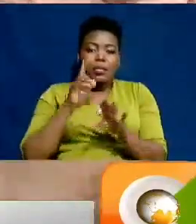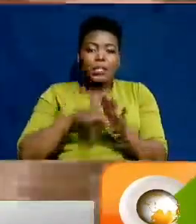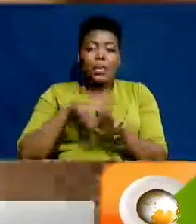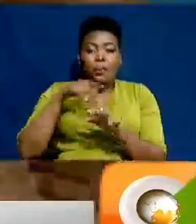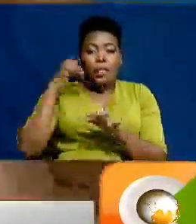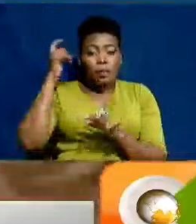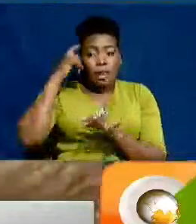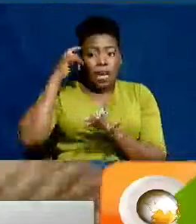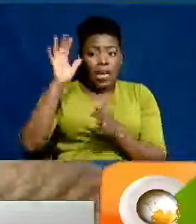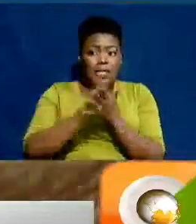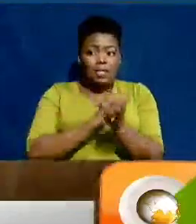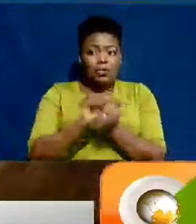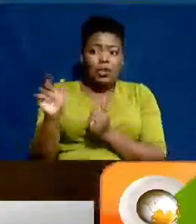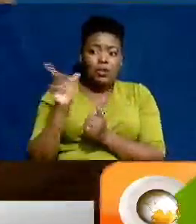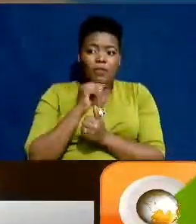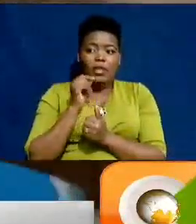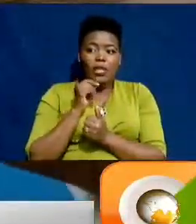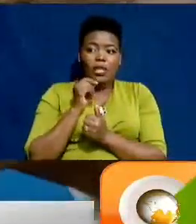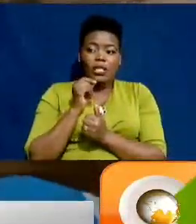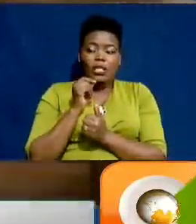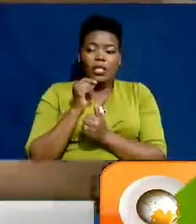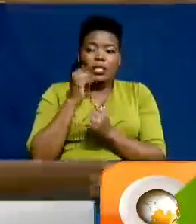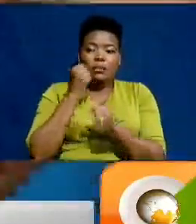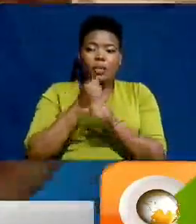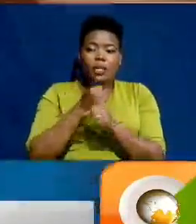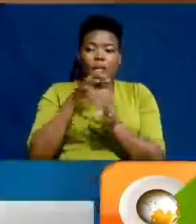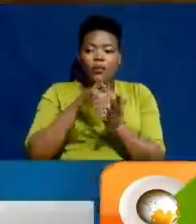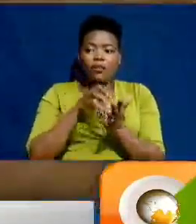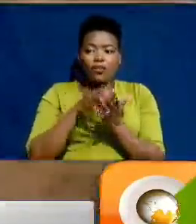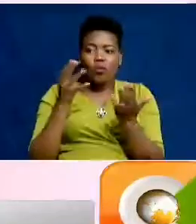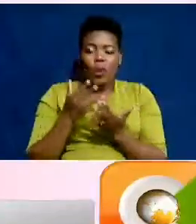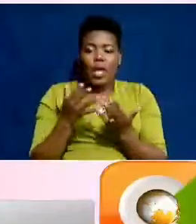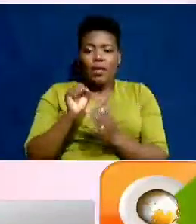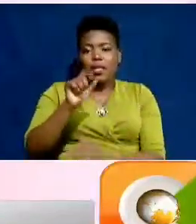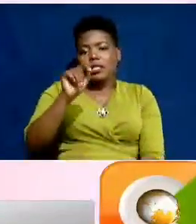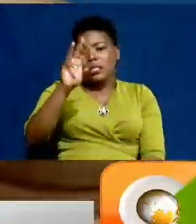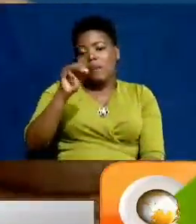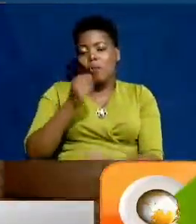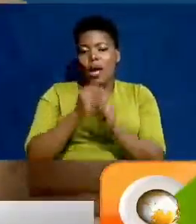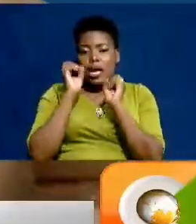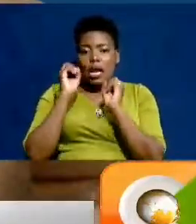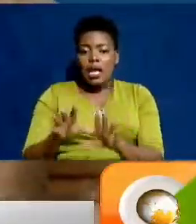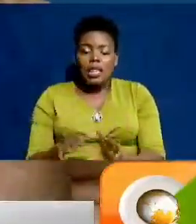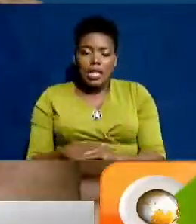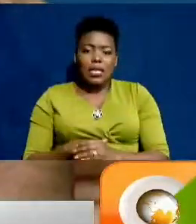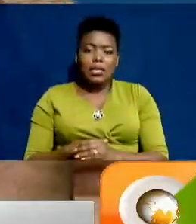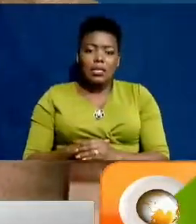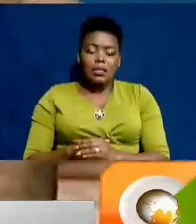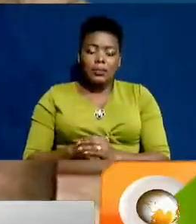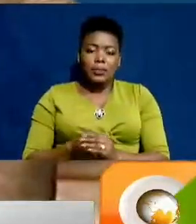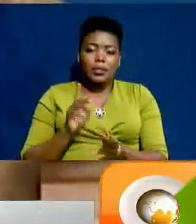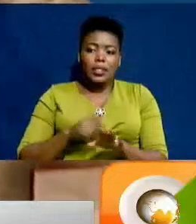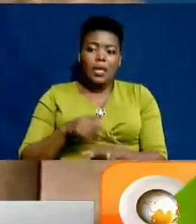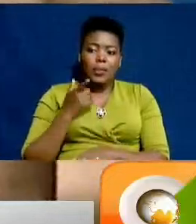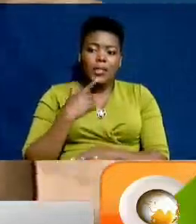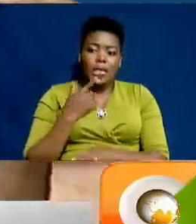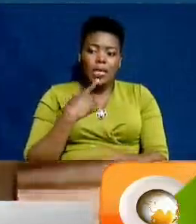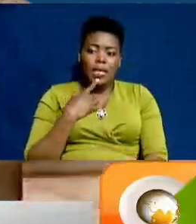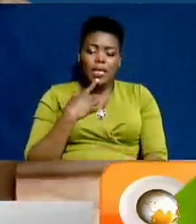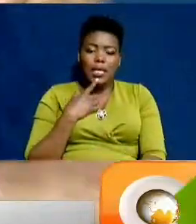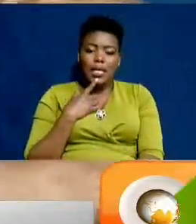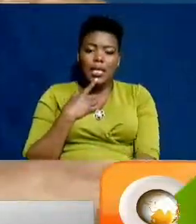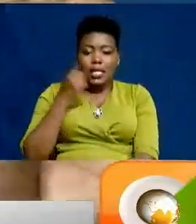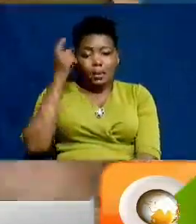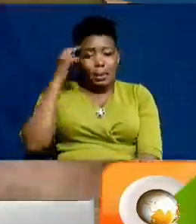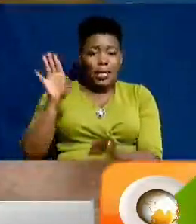is severely damaged, it goes into a situation where the brainstem, therefore, doesn't work. Or then that's when you mention brainstem death.